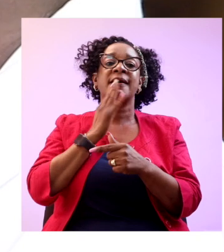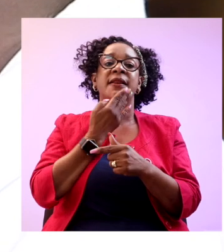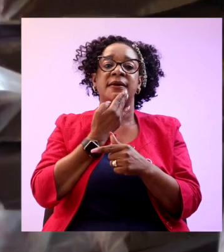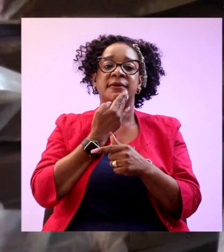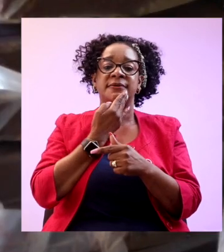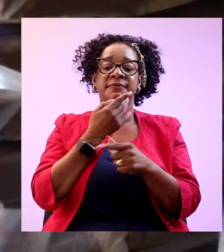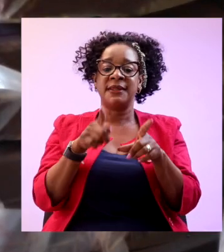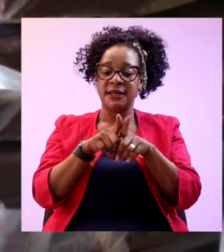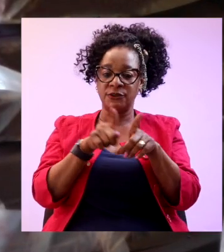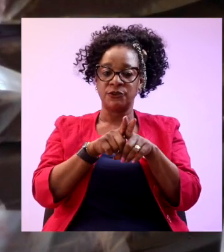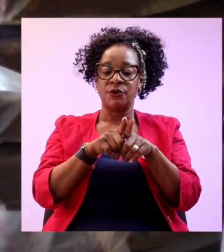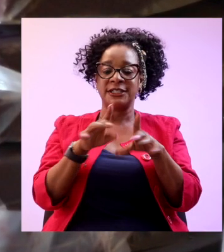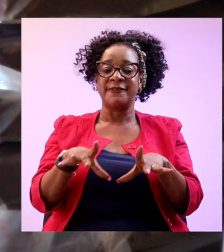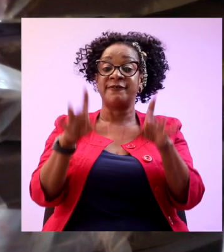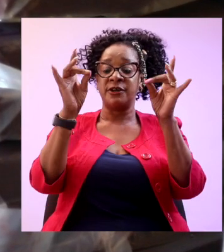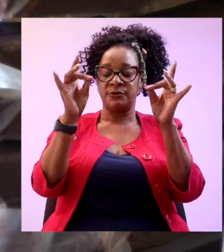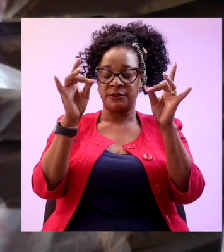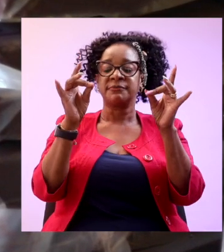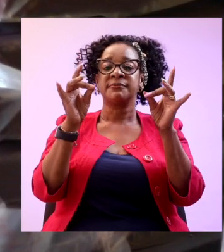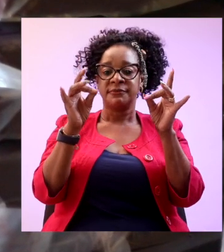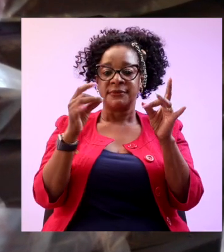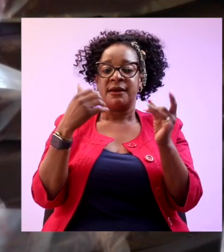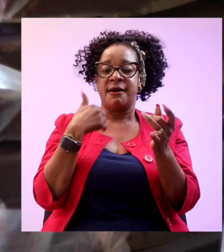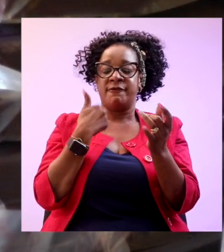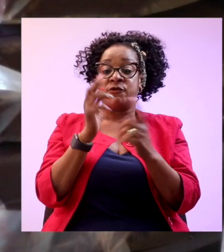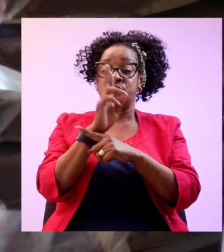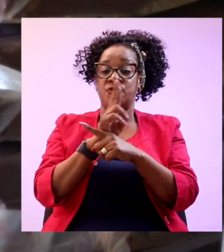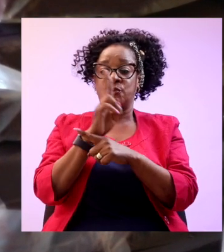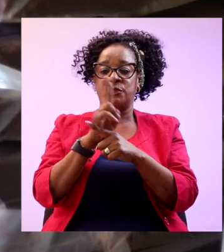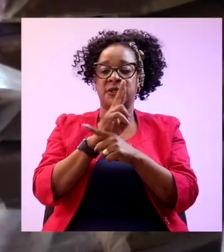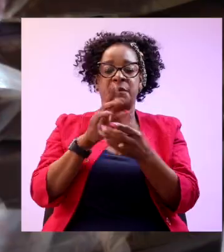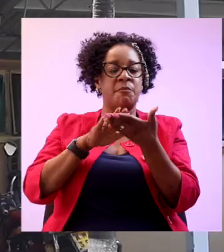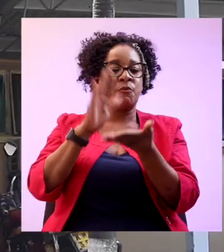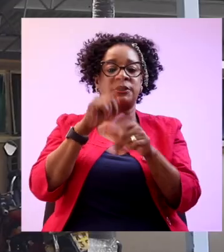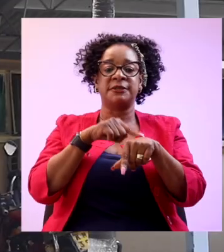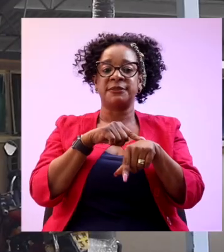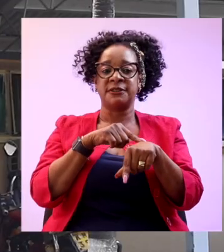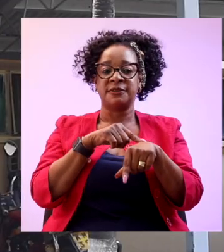its vibrant color and versatility, it found a wide range of applications.